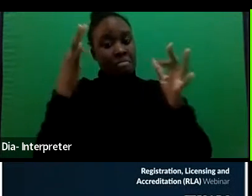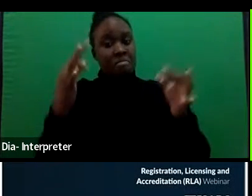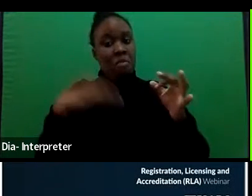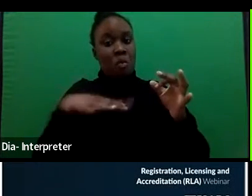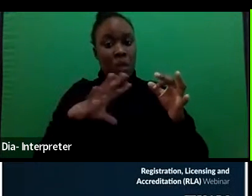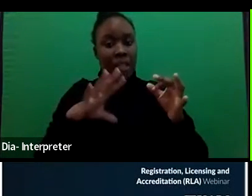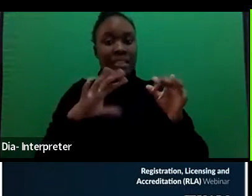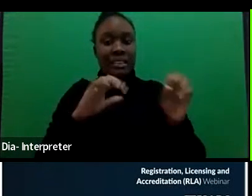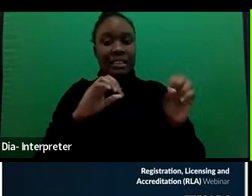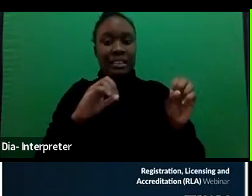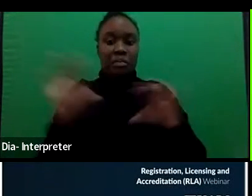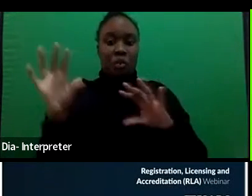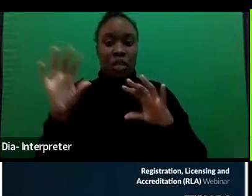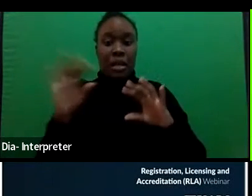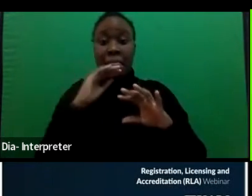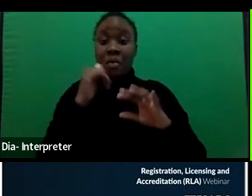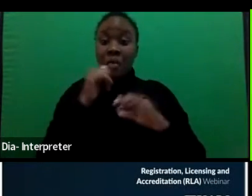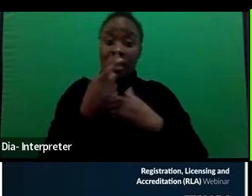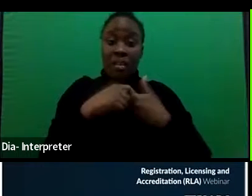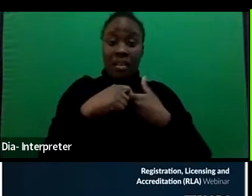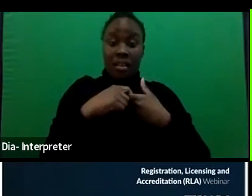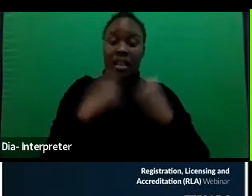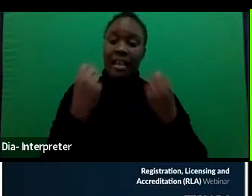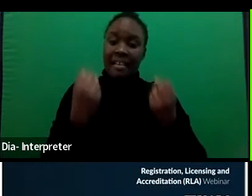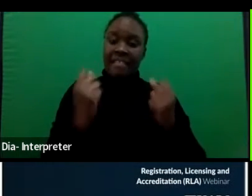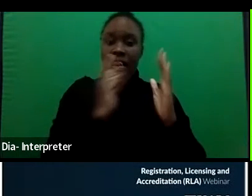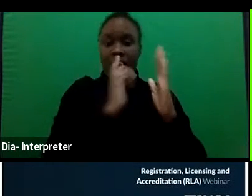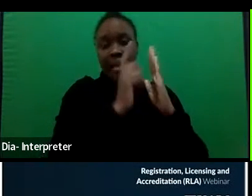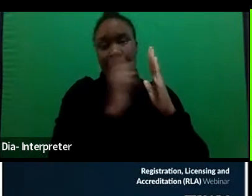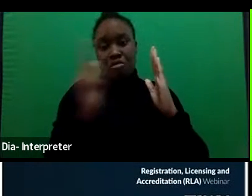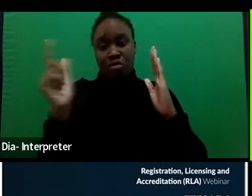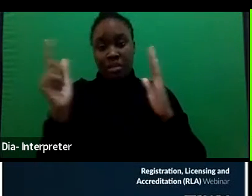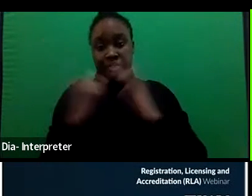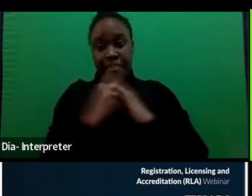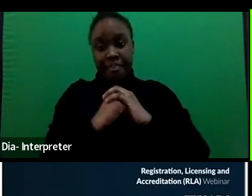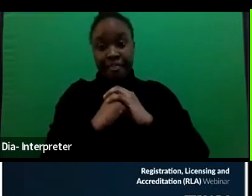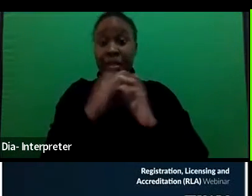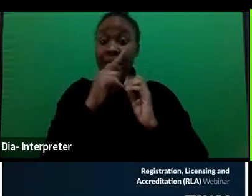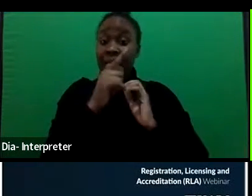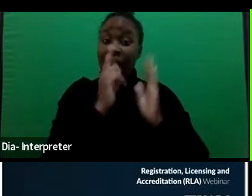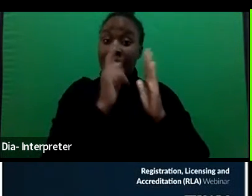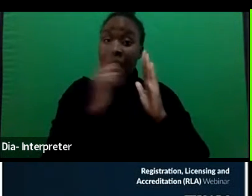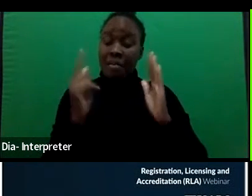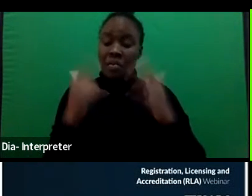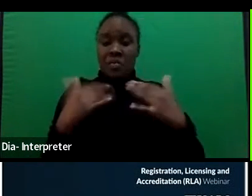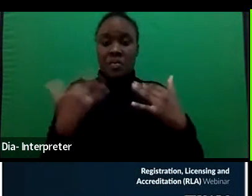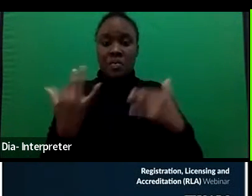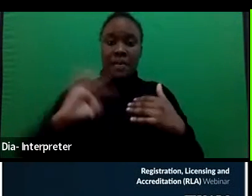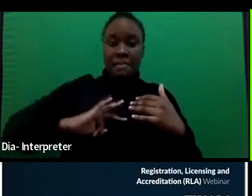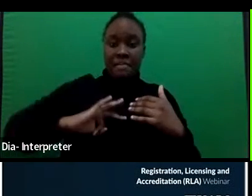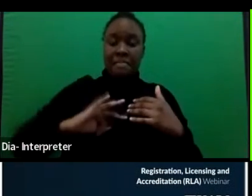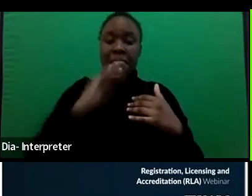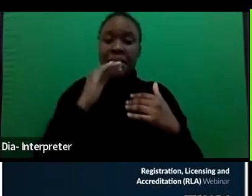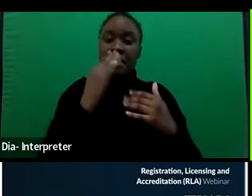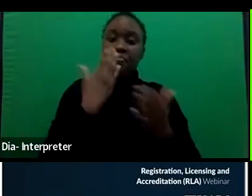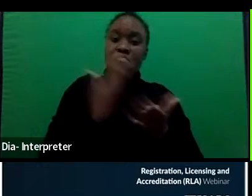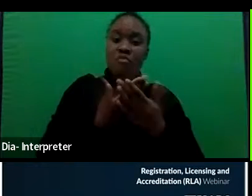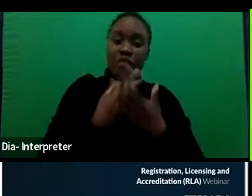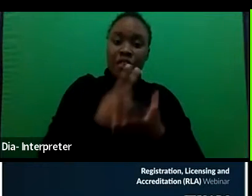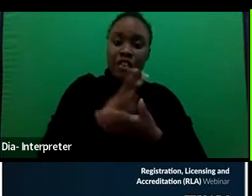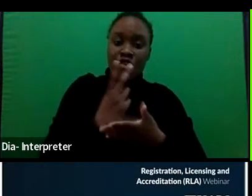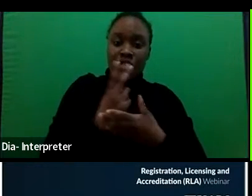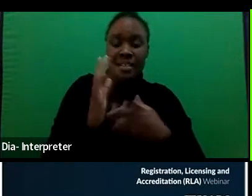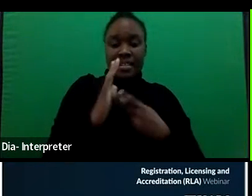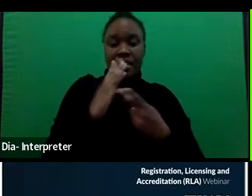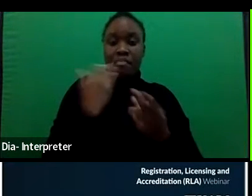onboarded, there's what we call also library. So you benefit from the library. Things like proof of address, proof of